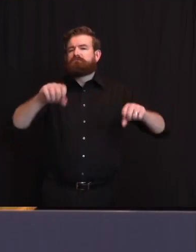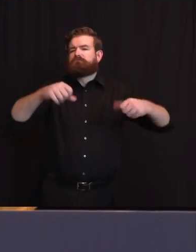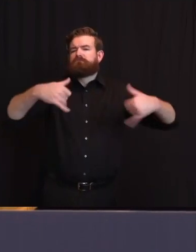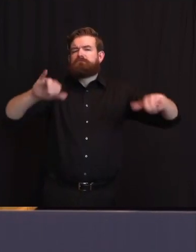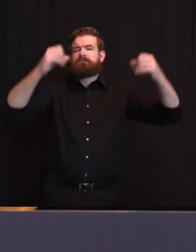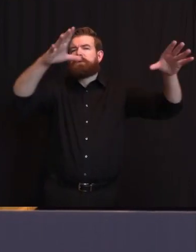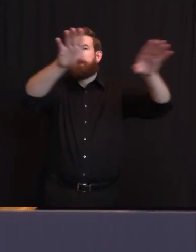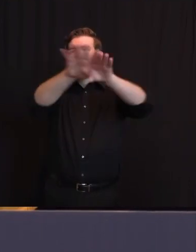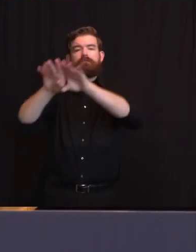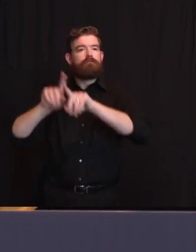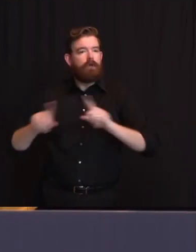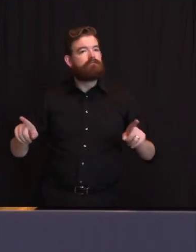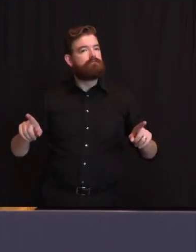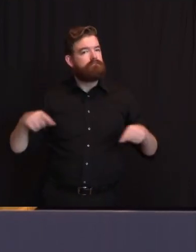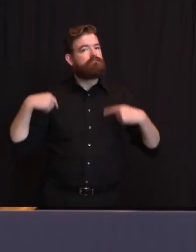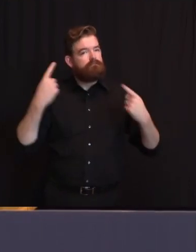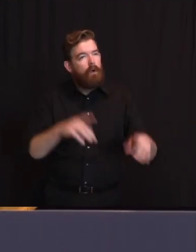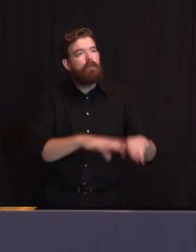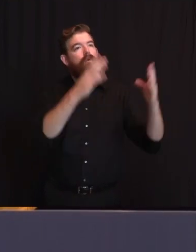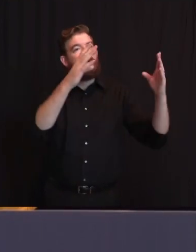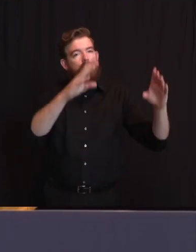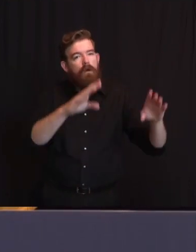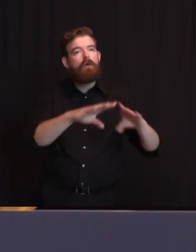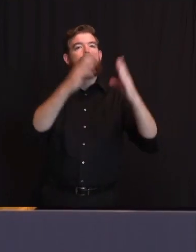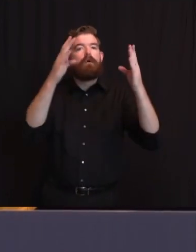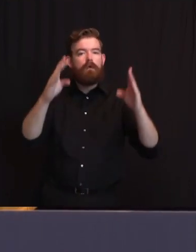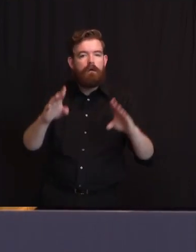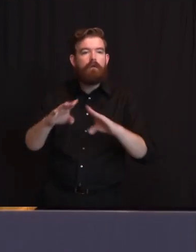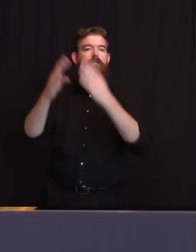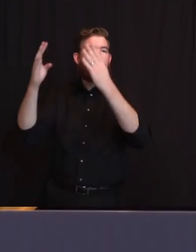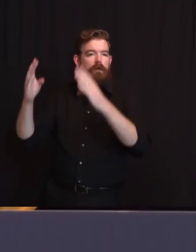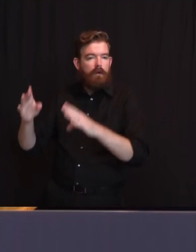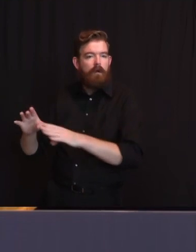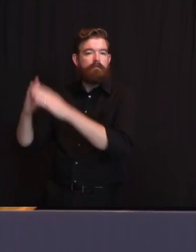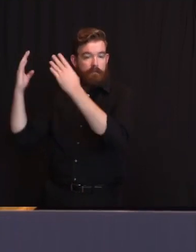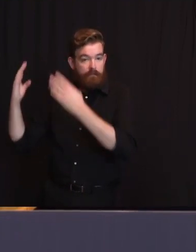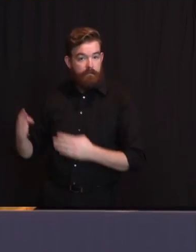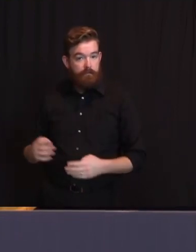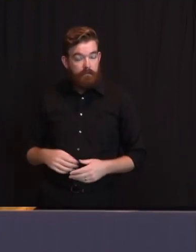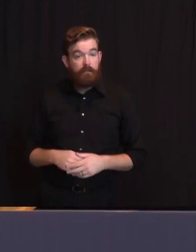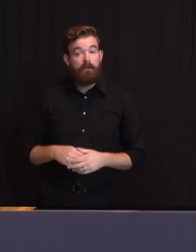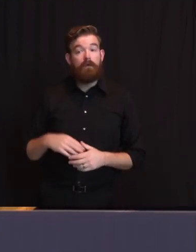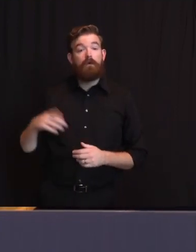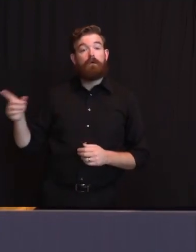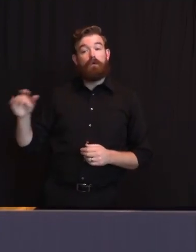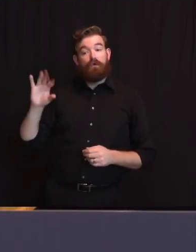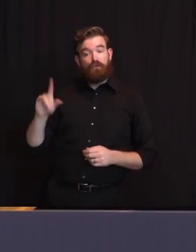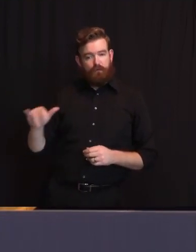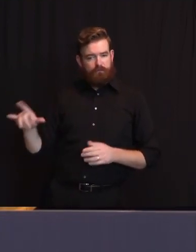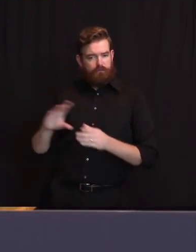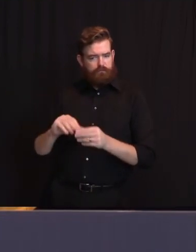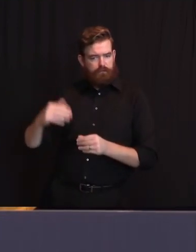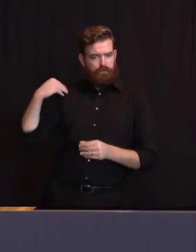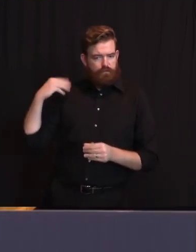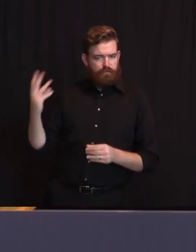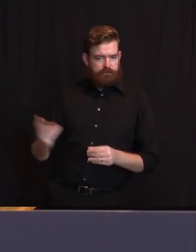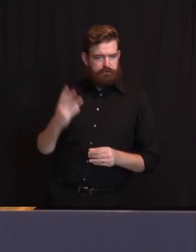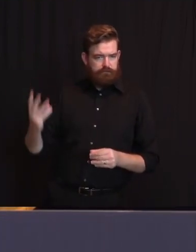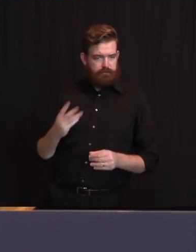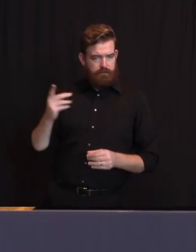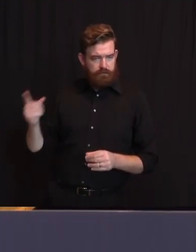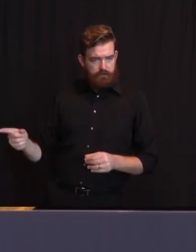and the evidence is yes. And I want to refer also to Judy's comment, I think on Wednesday, that we had an overwhelmingly, I think summer camp season is